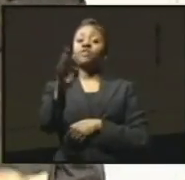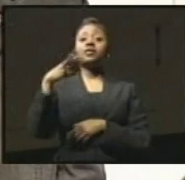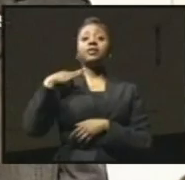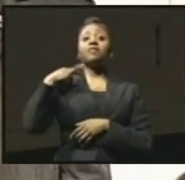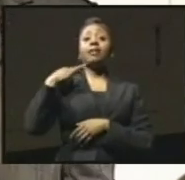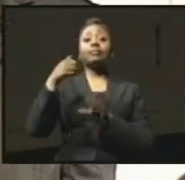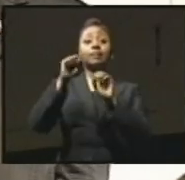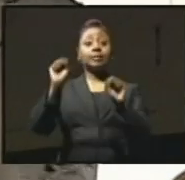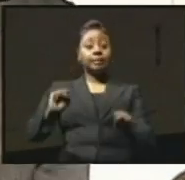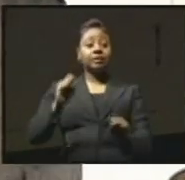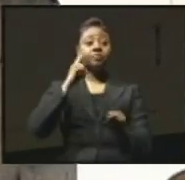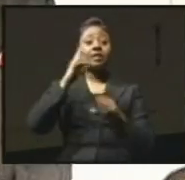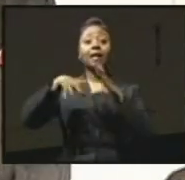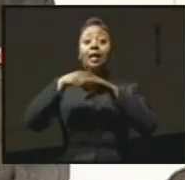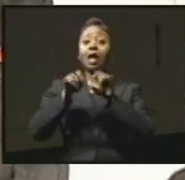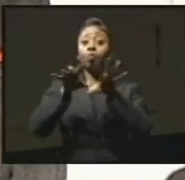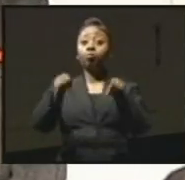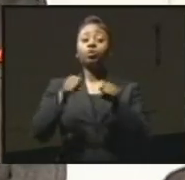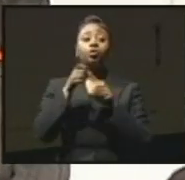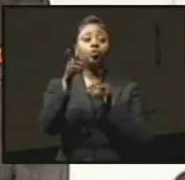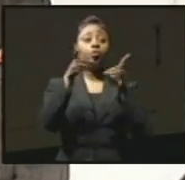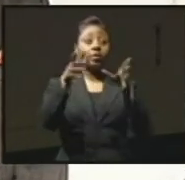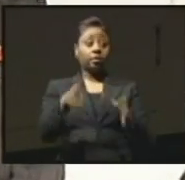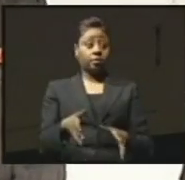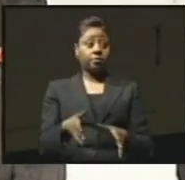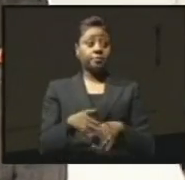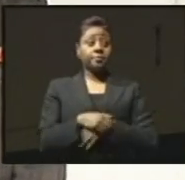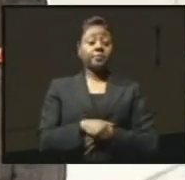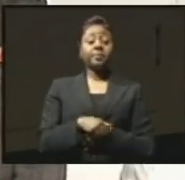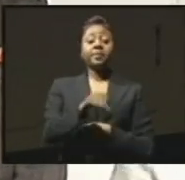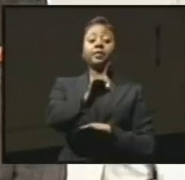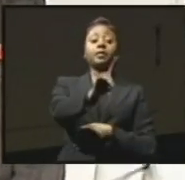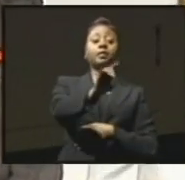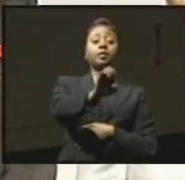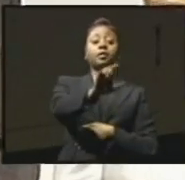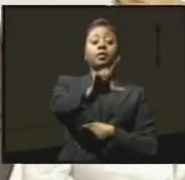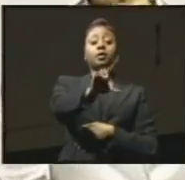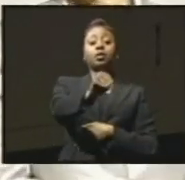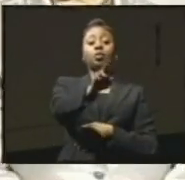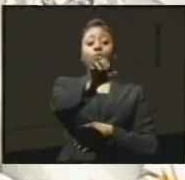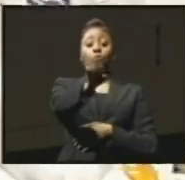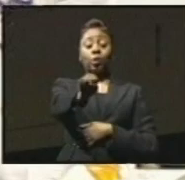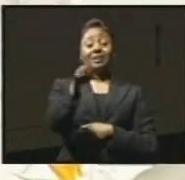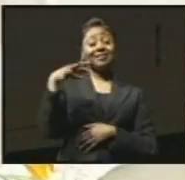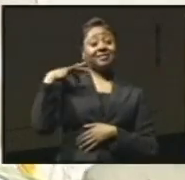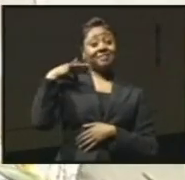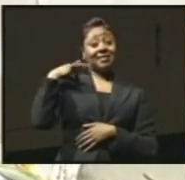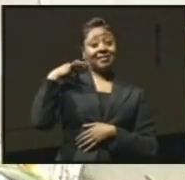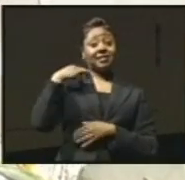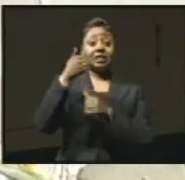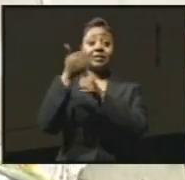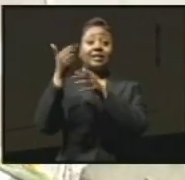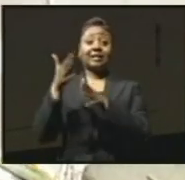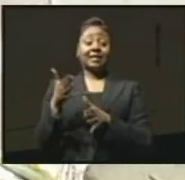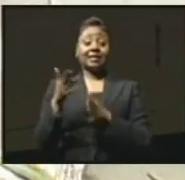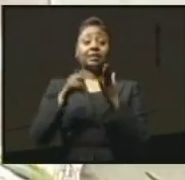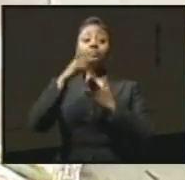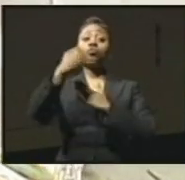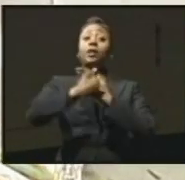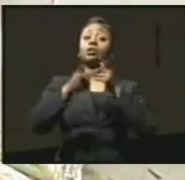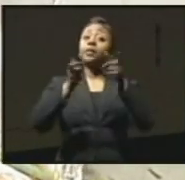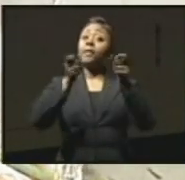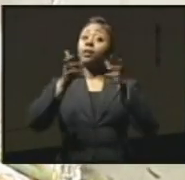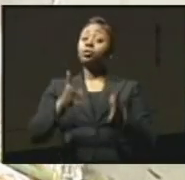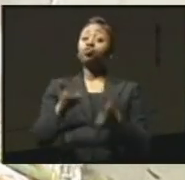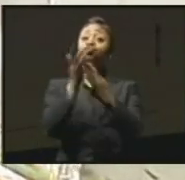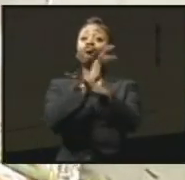Outreach Director. Mrs. Dolores Hooten, Volunteer Assistant to Project Manager, Freedom Fund